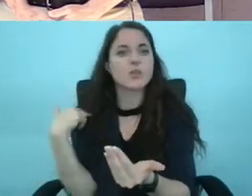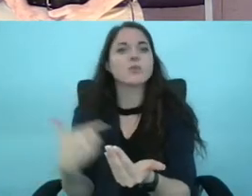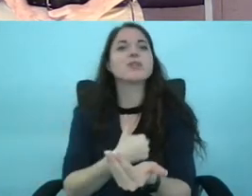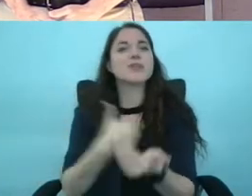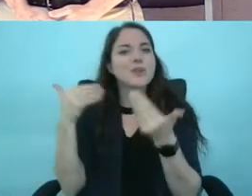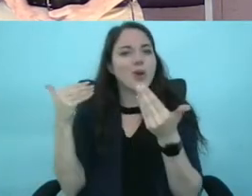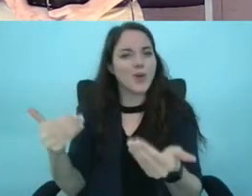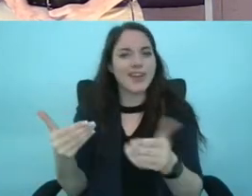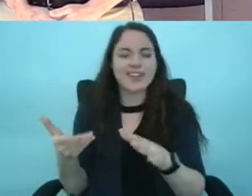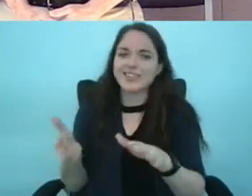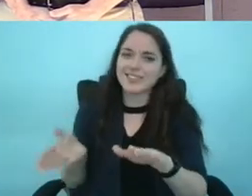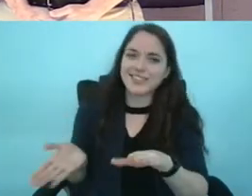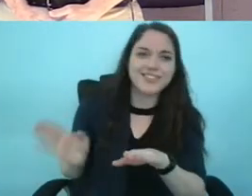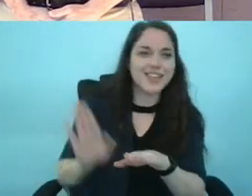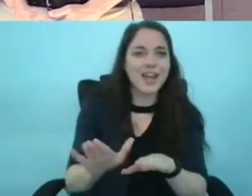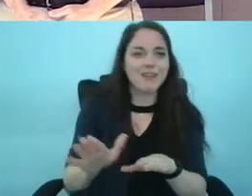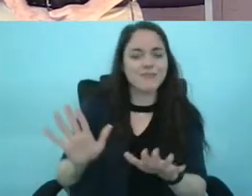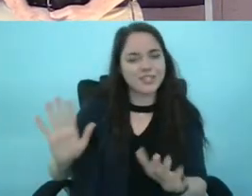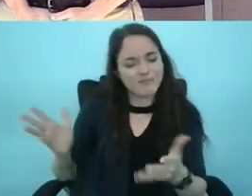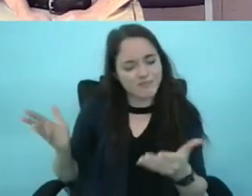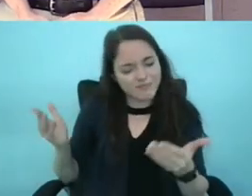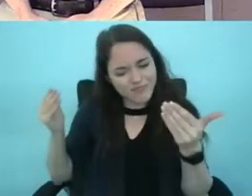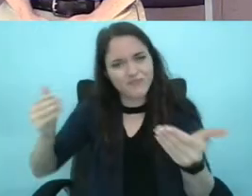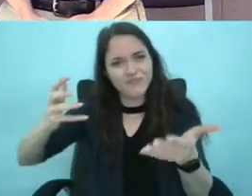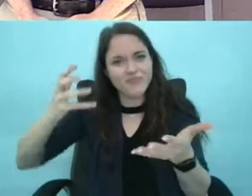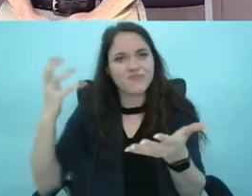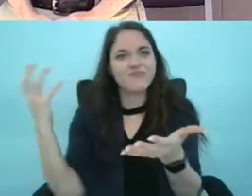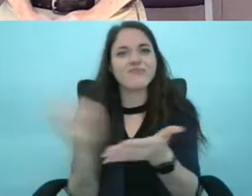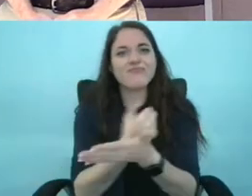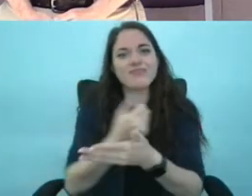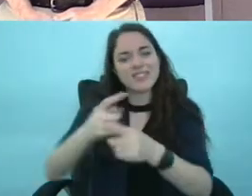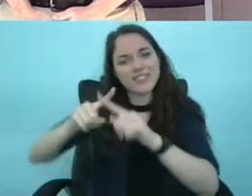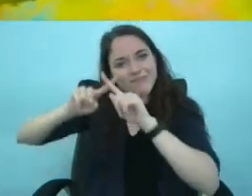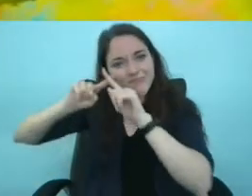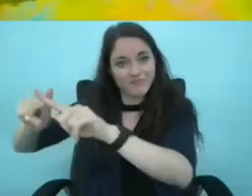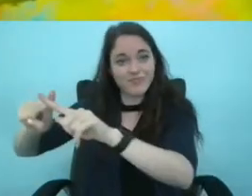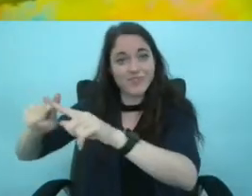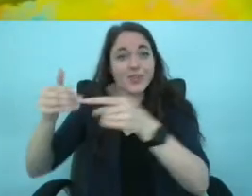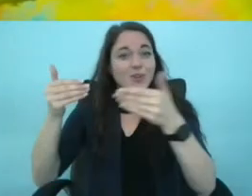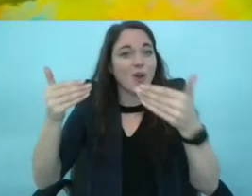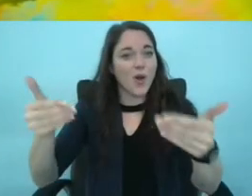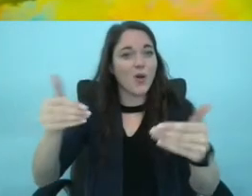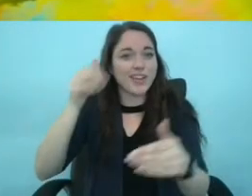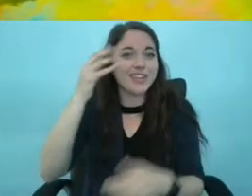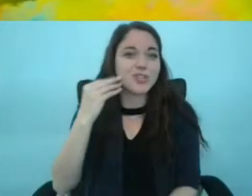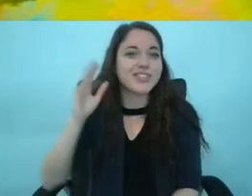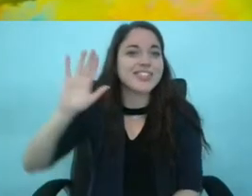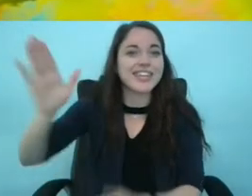hands. Go in peace. Amen. Amen.